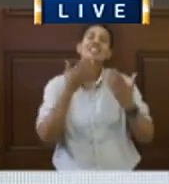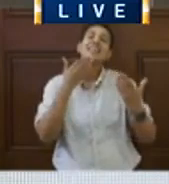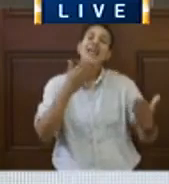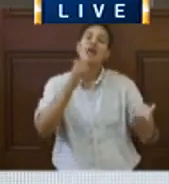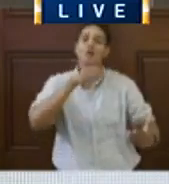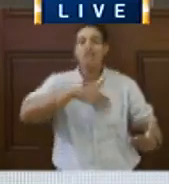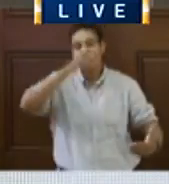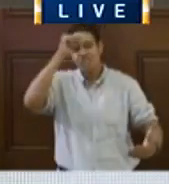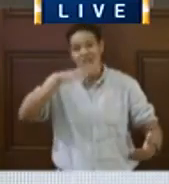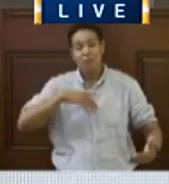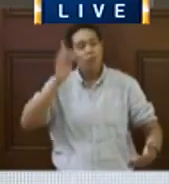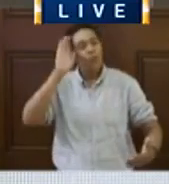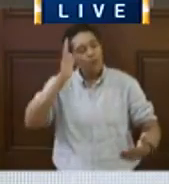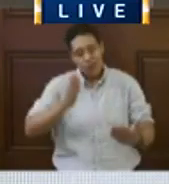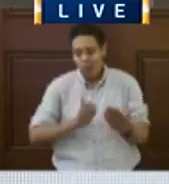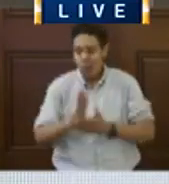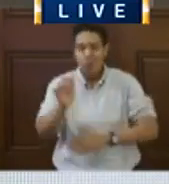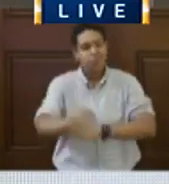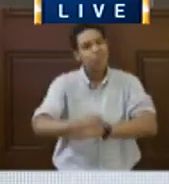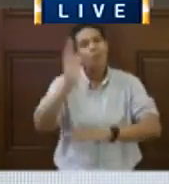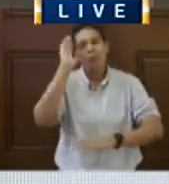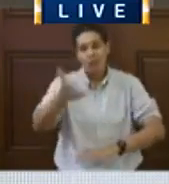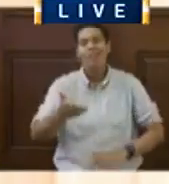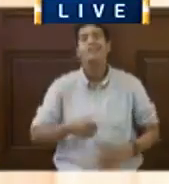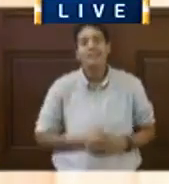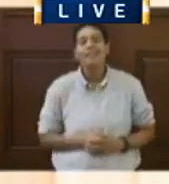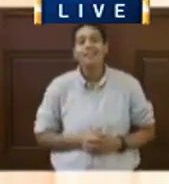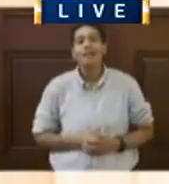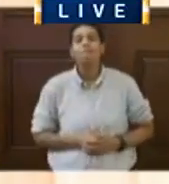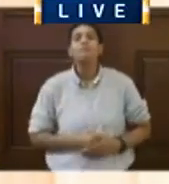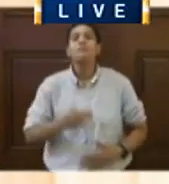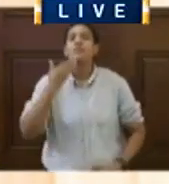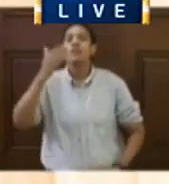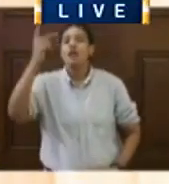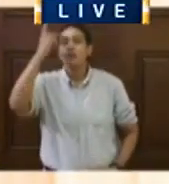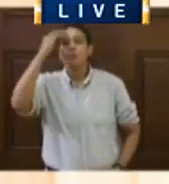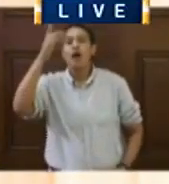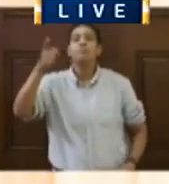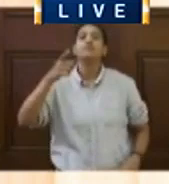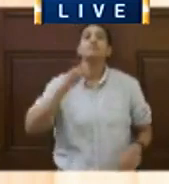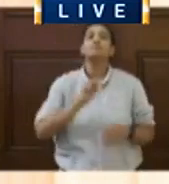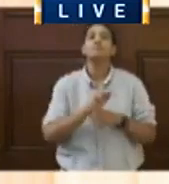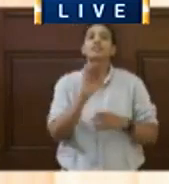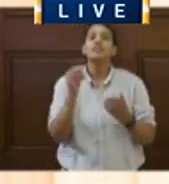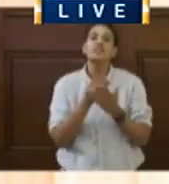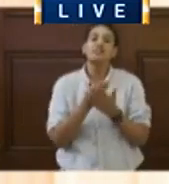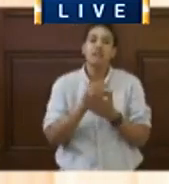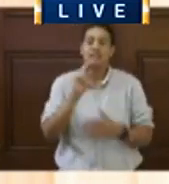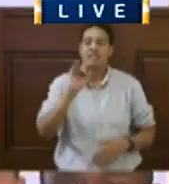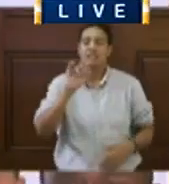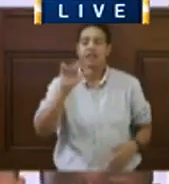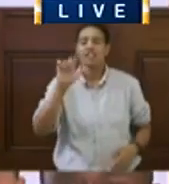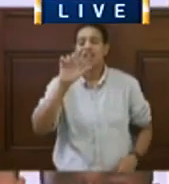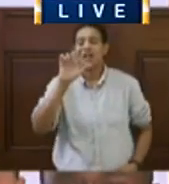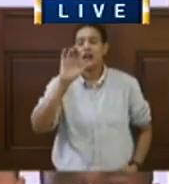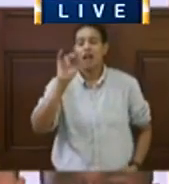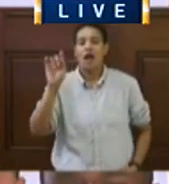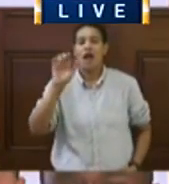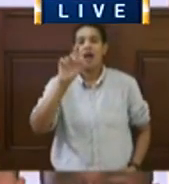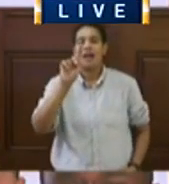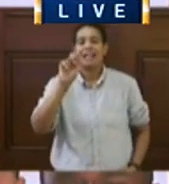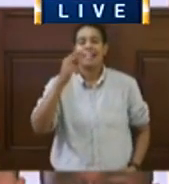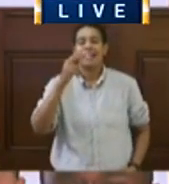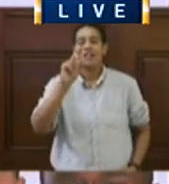get through this crisis. Thank you so much, Mr. Prime Minister. Minister of Finance, Dr. Nigel Clarke, and Keith Duncan, the President of the Private